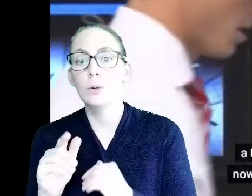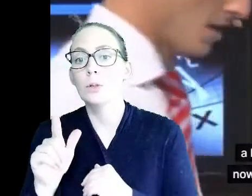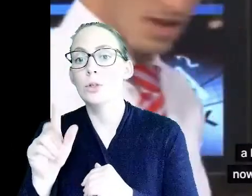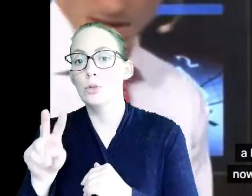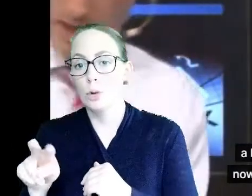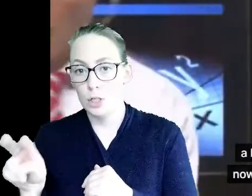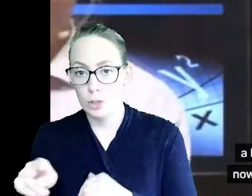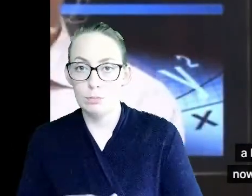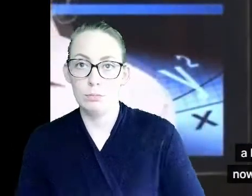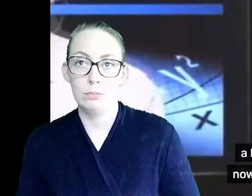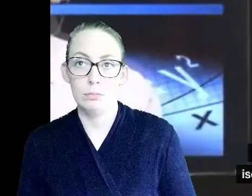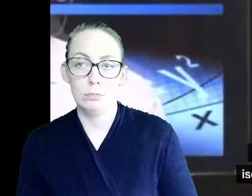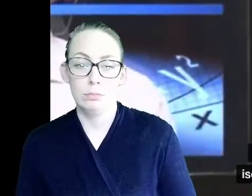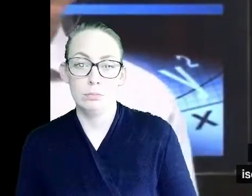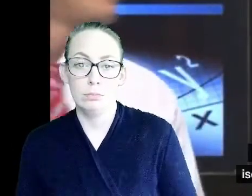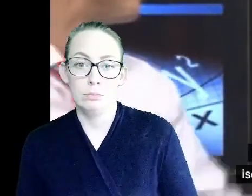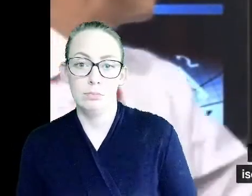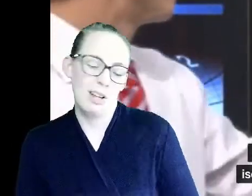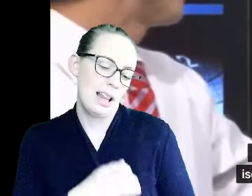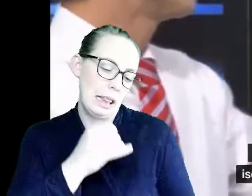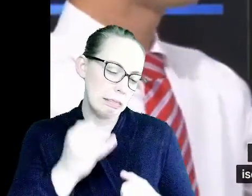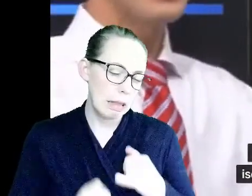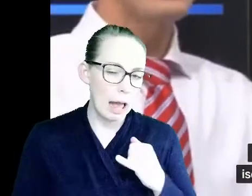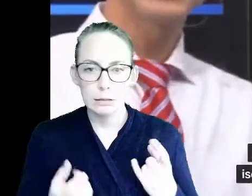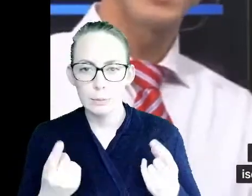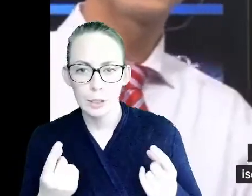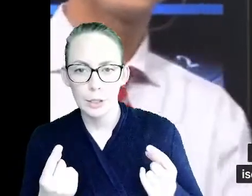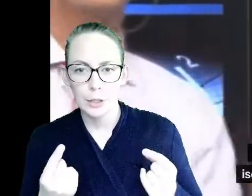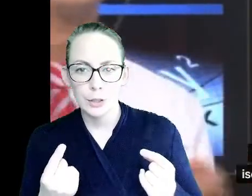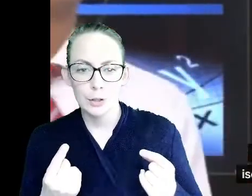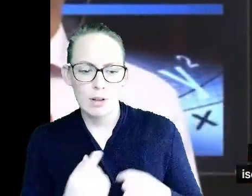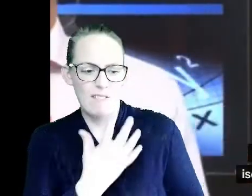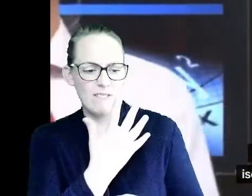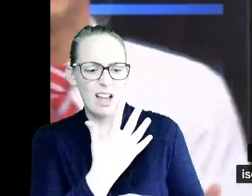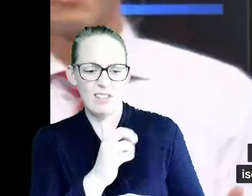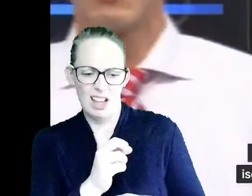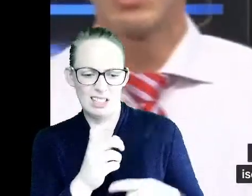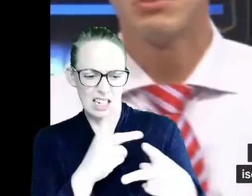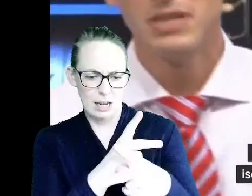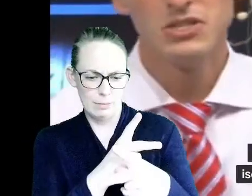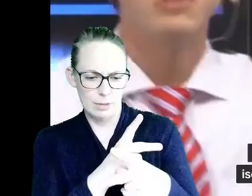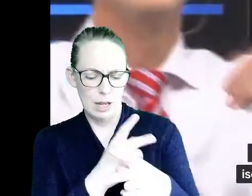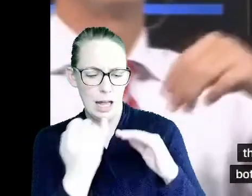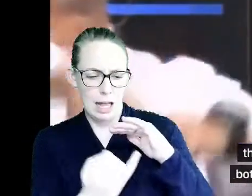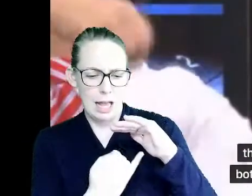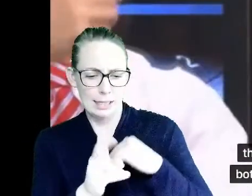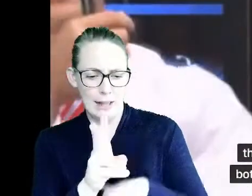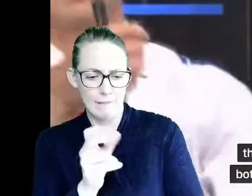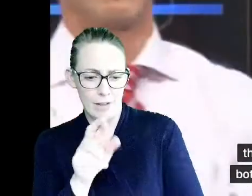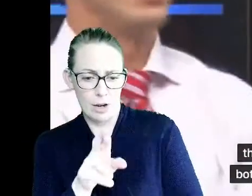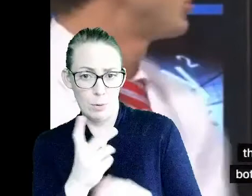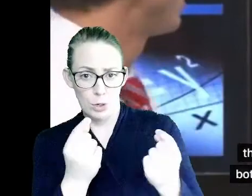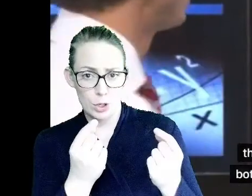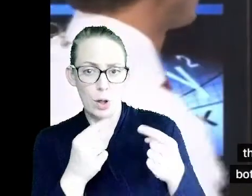22. In our very last step, we have 5 times x. So to isolate for the variable, we need to do the